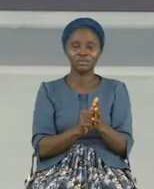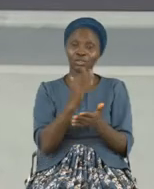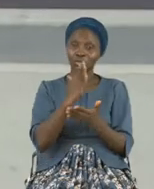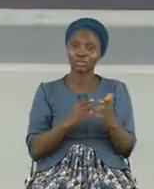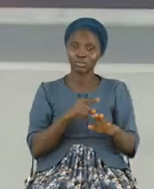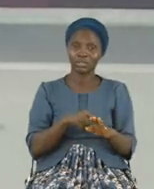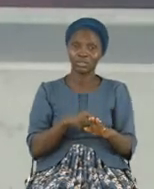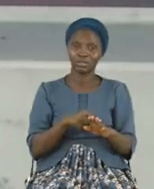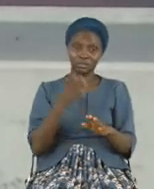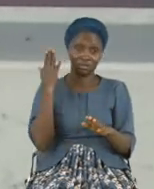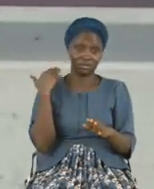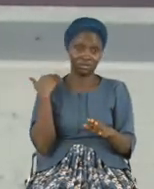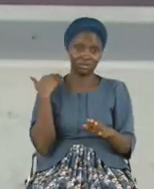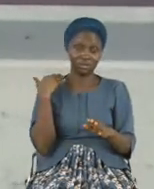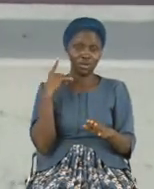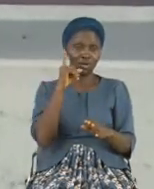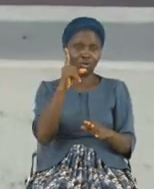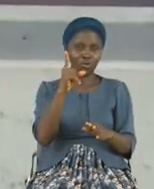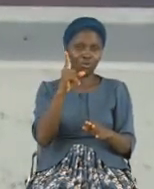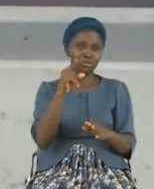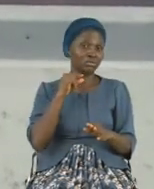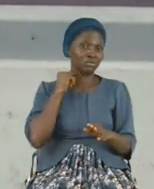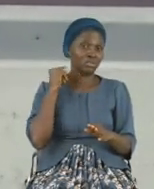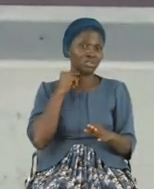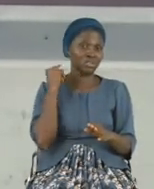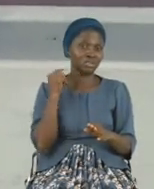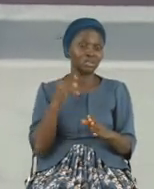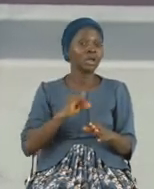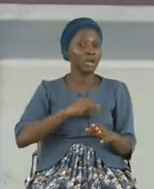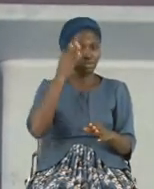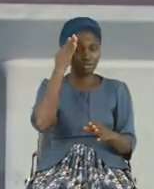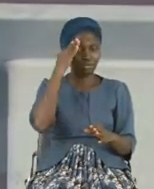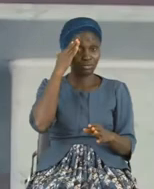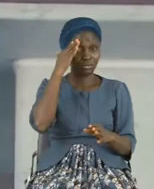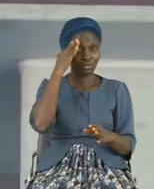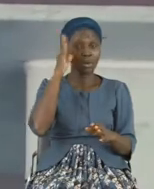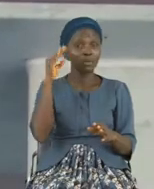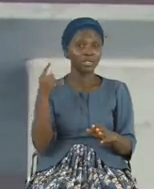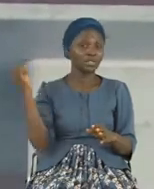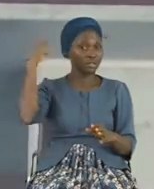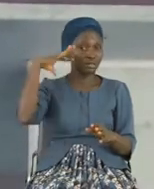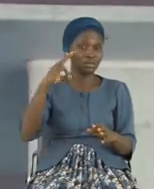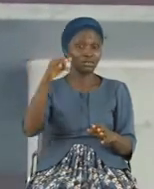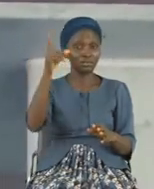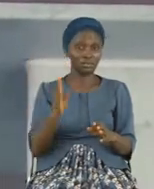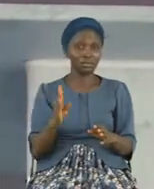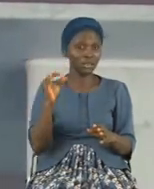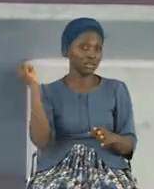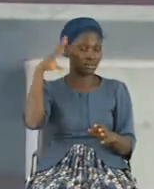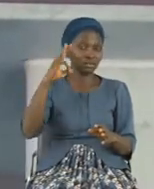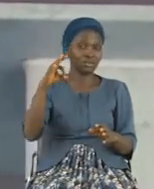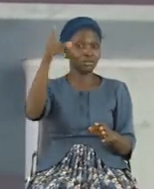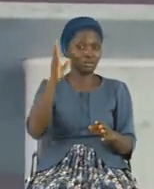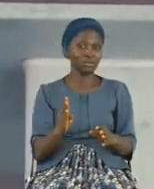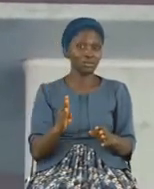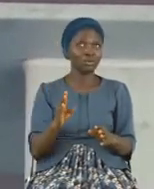a particular minister that knew that by the grace of God, God uses me to pray for the sick and to